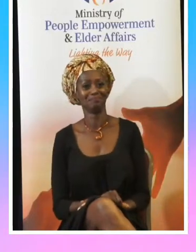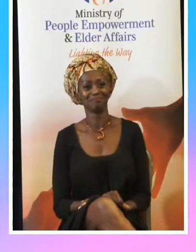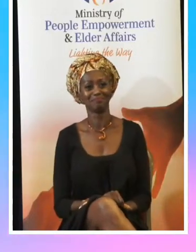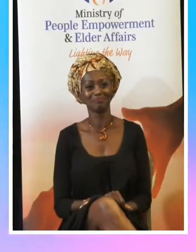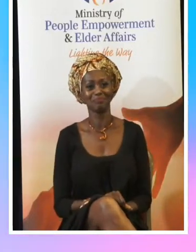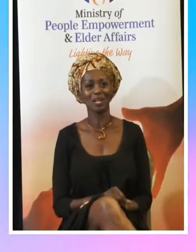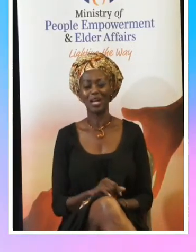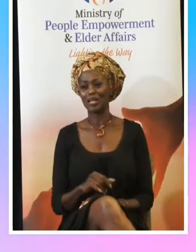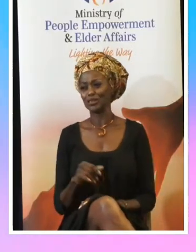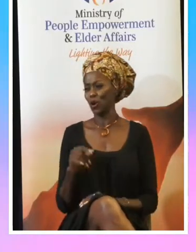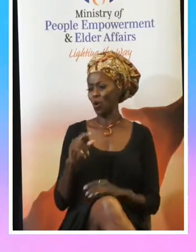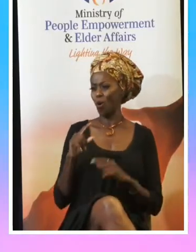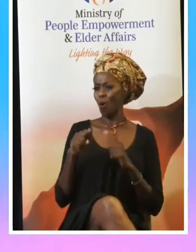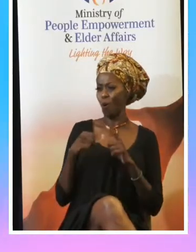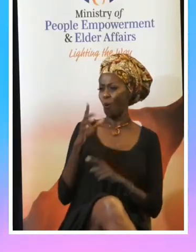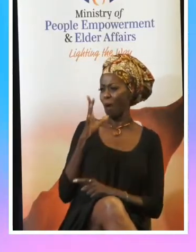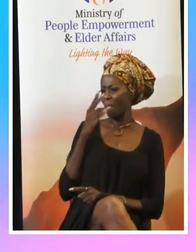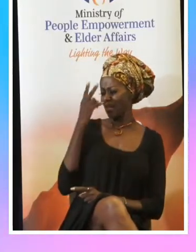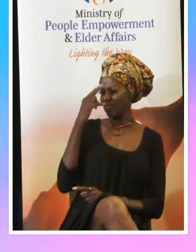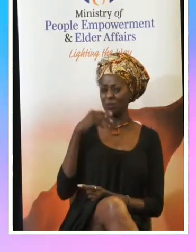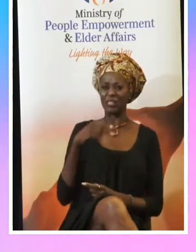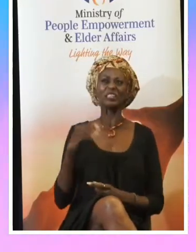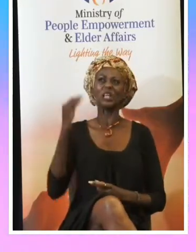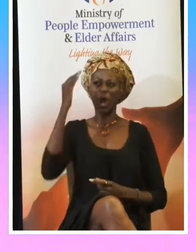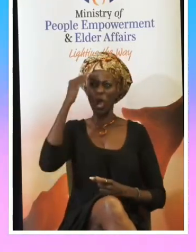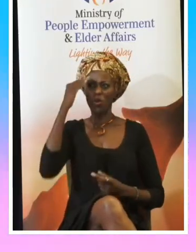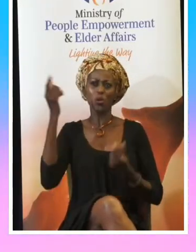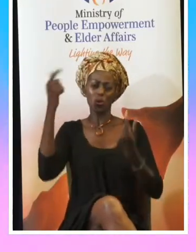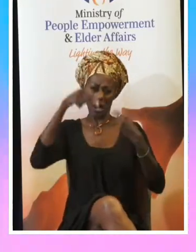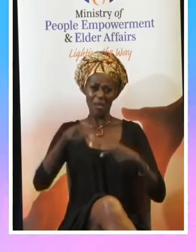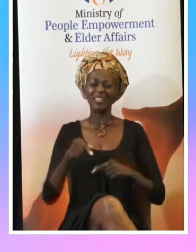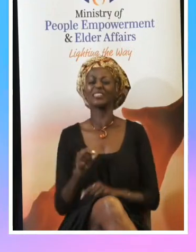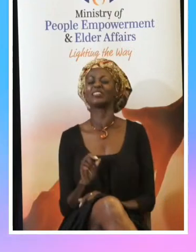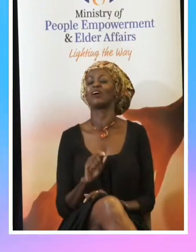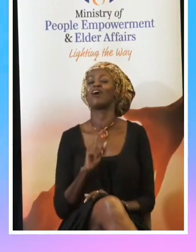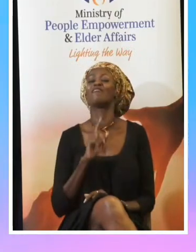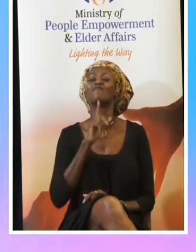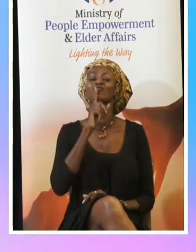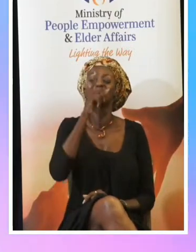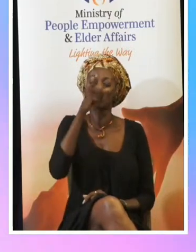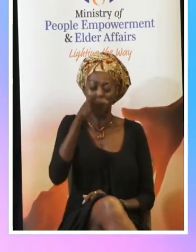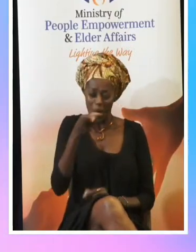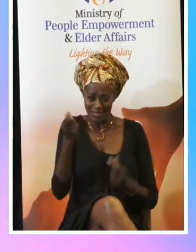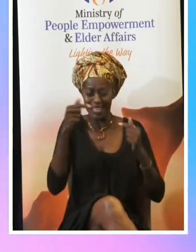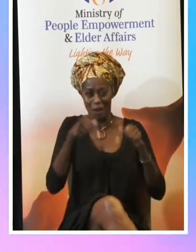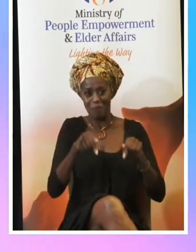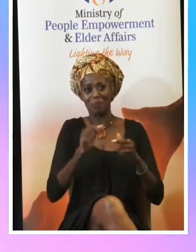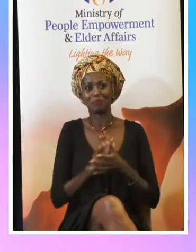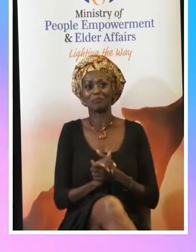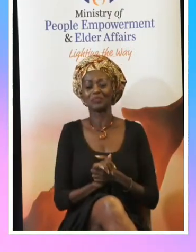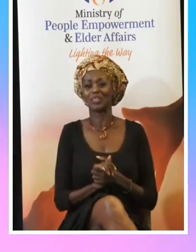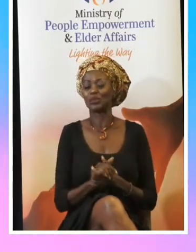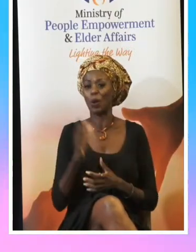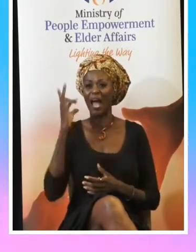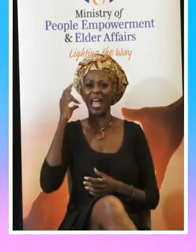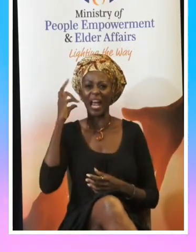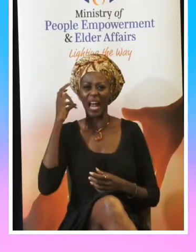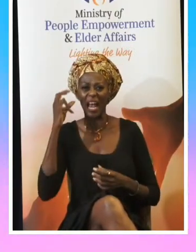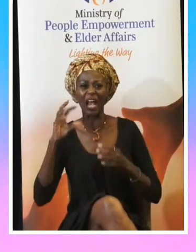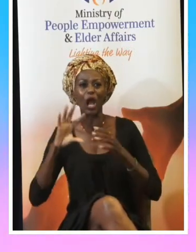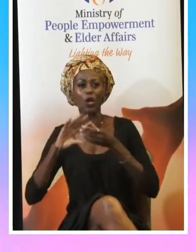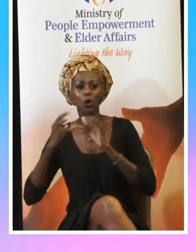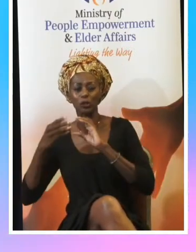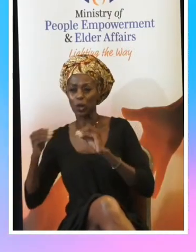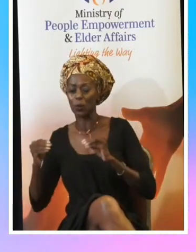when she saw me tonight, she said, I know you would be here. And of course, Andrew didn't know he would be here. And after hearing your story, Andrew, I want